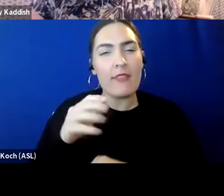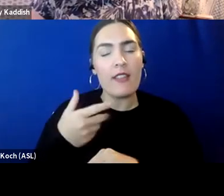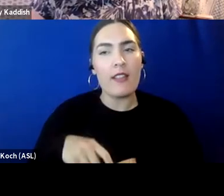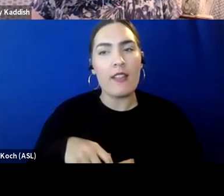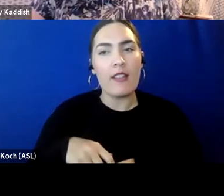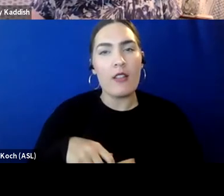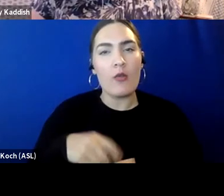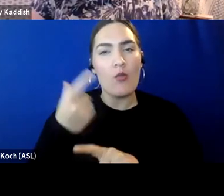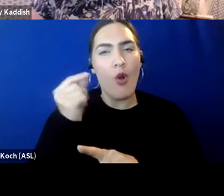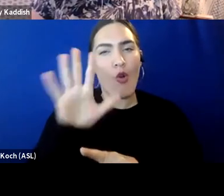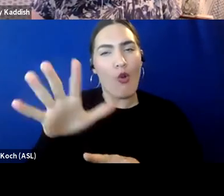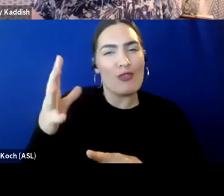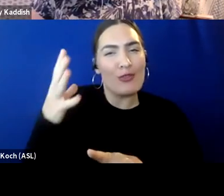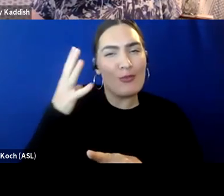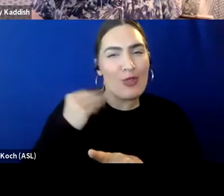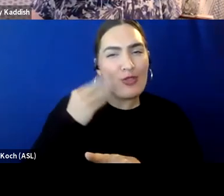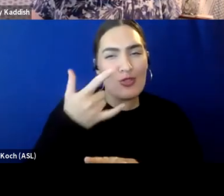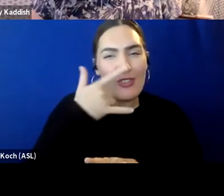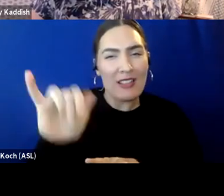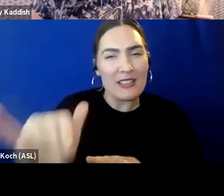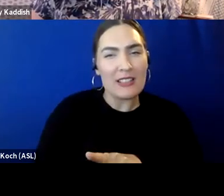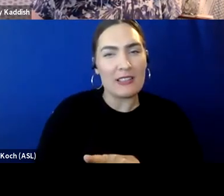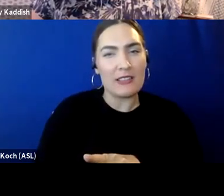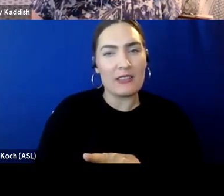how was it for you all to experience this piece?